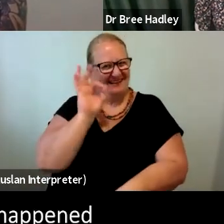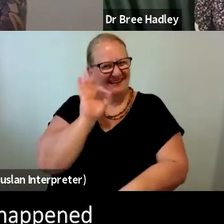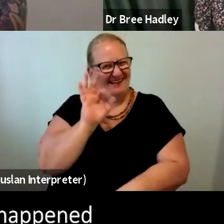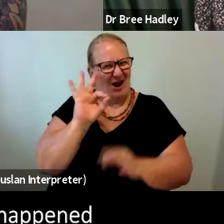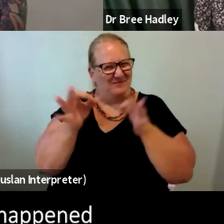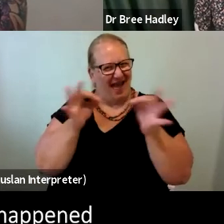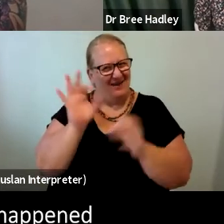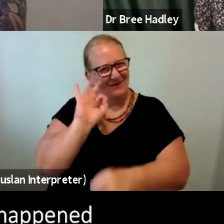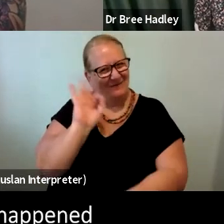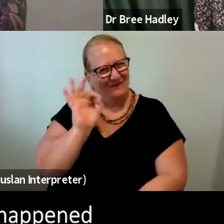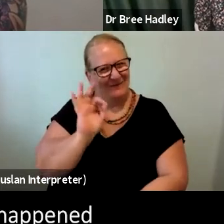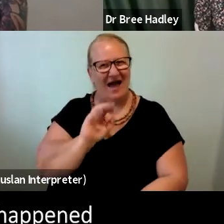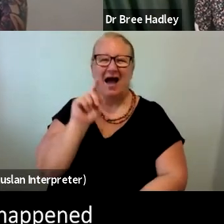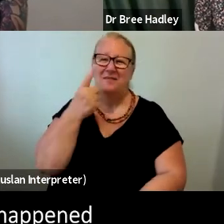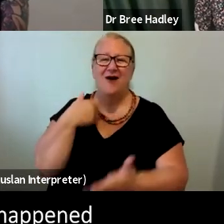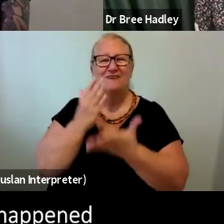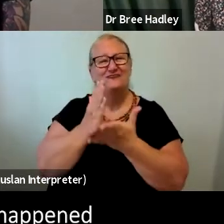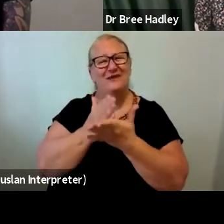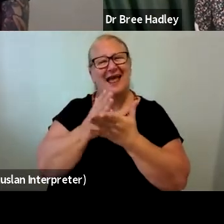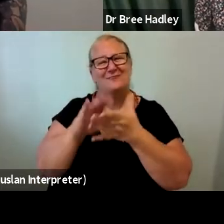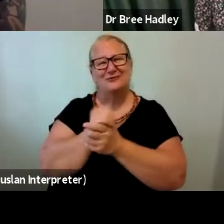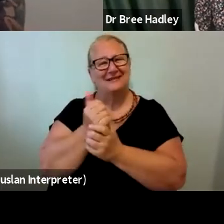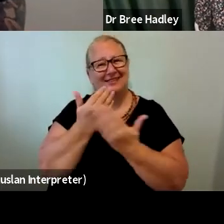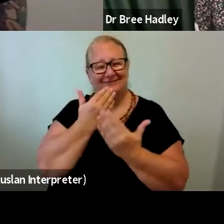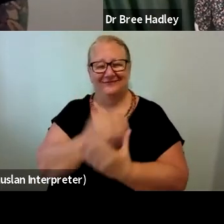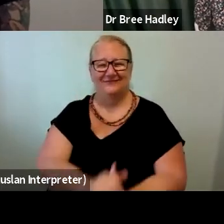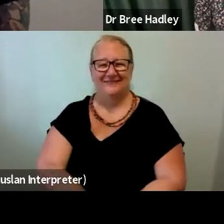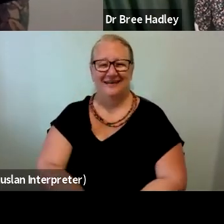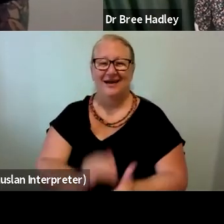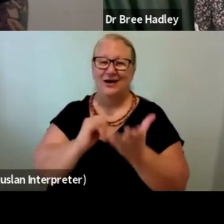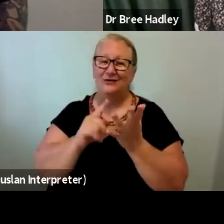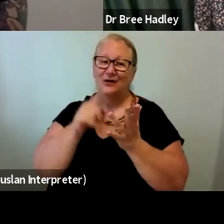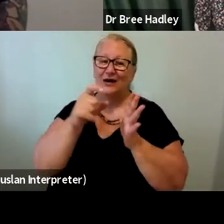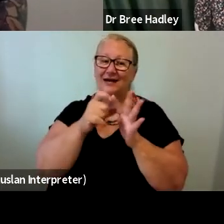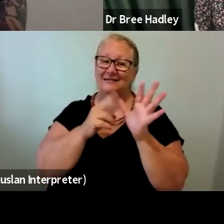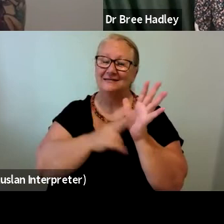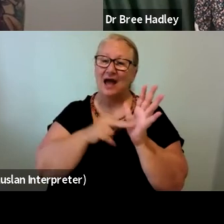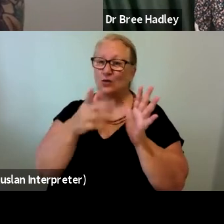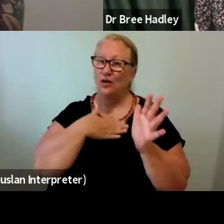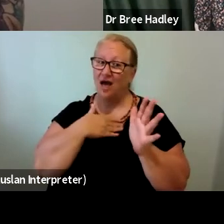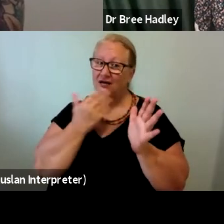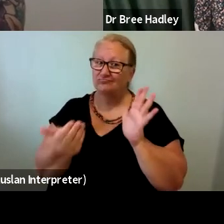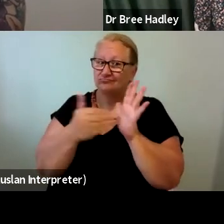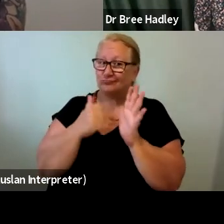not what happened, but I appreciate it nonetheless. Dan, you wanted to chime in there.